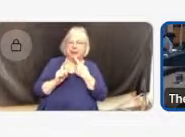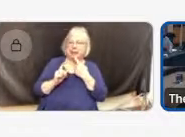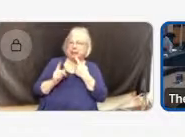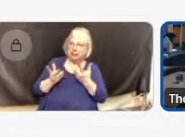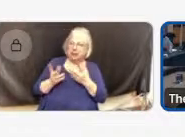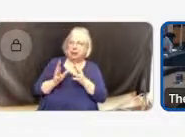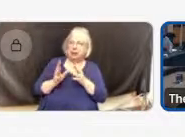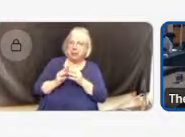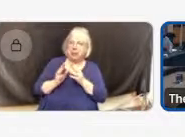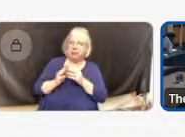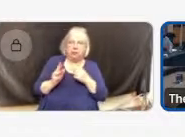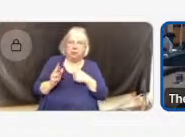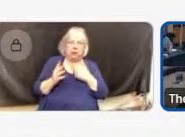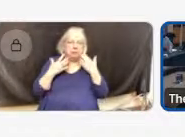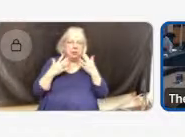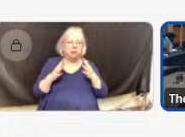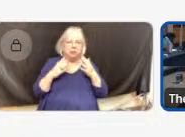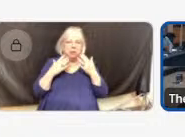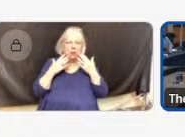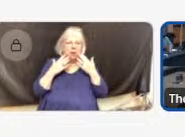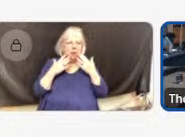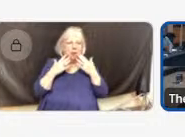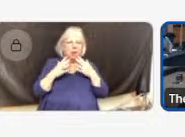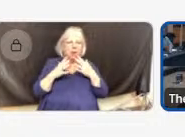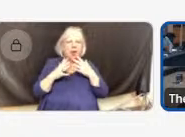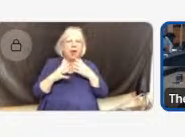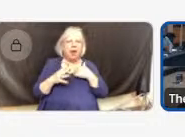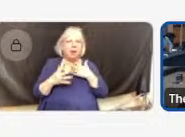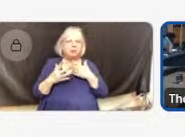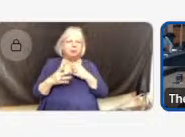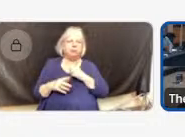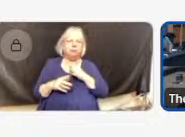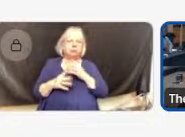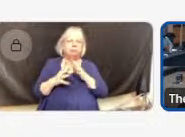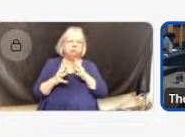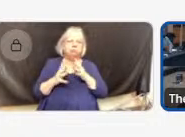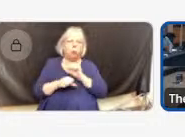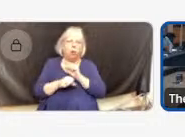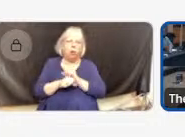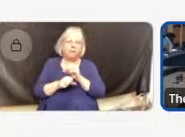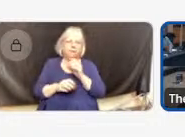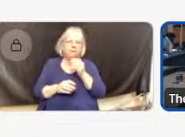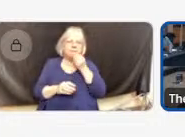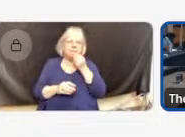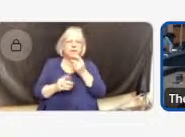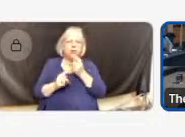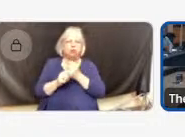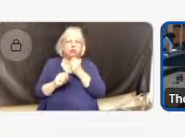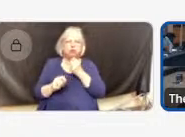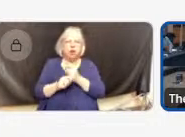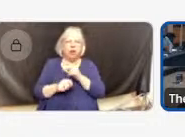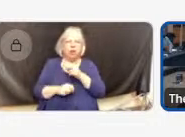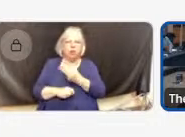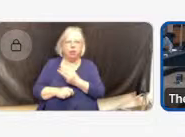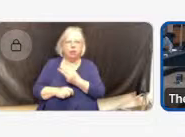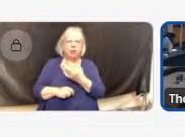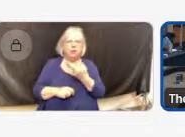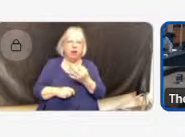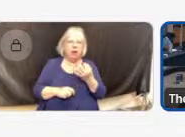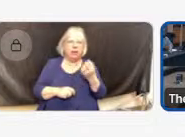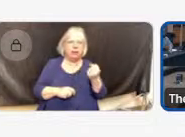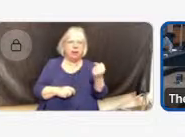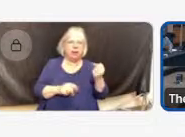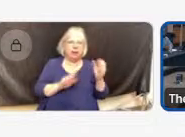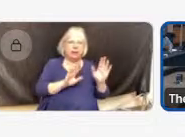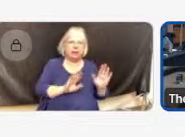I really don't know. I'm pretty much worked the food truck Thursday through Sunday, and nobody